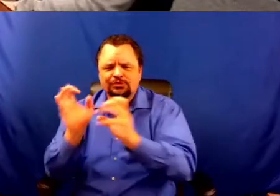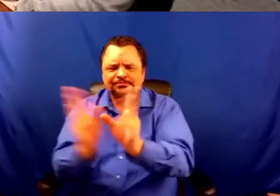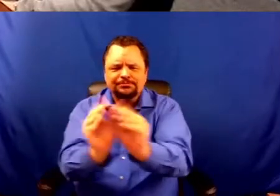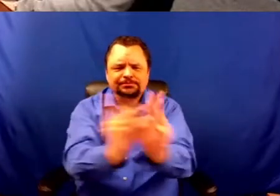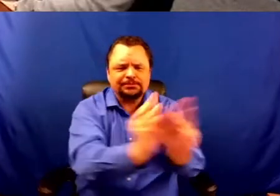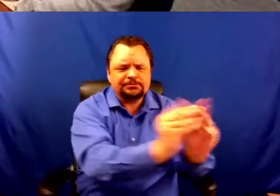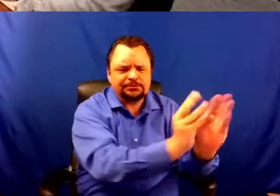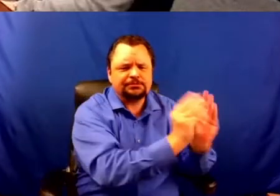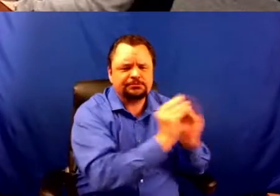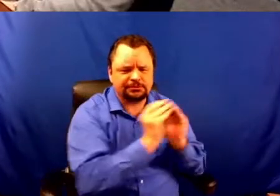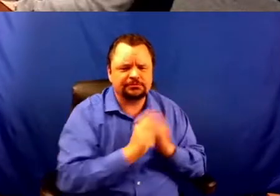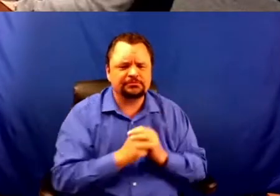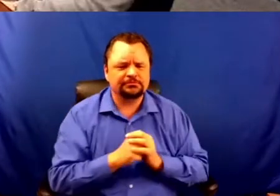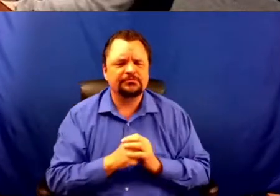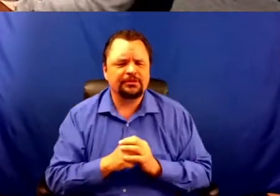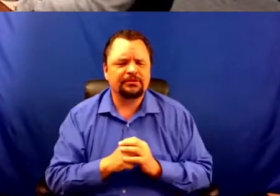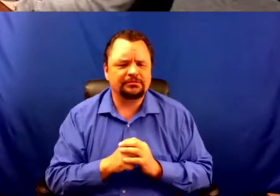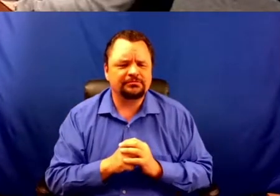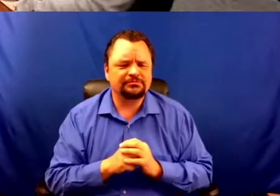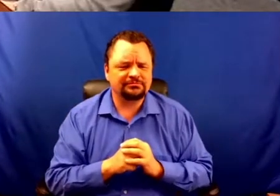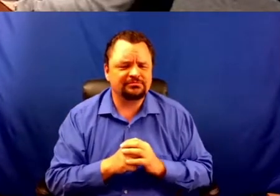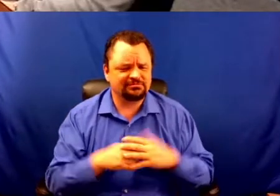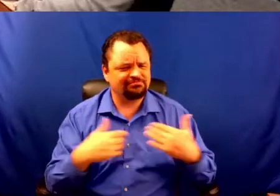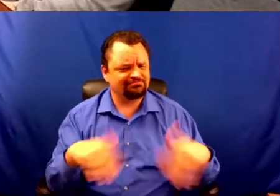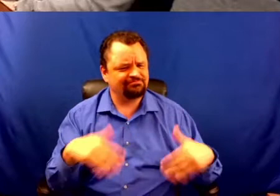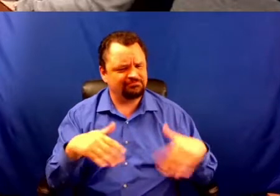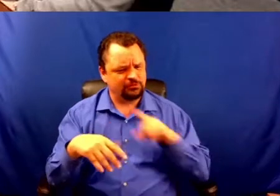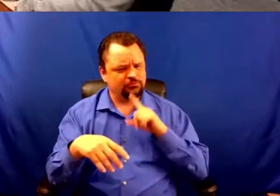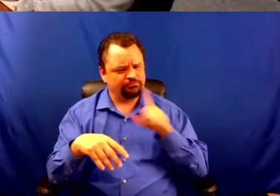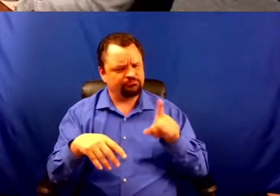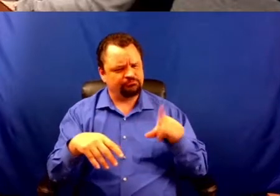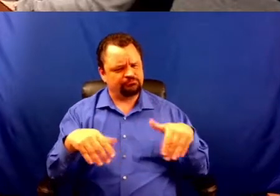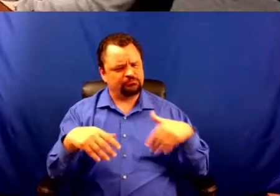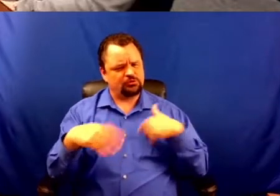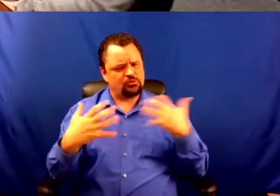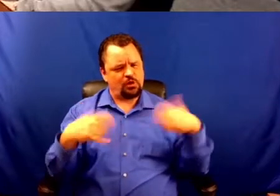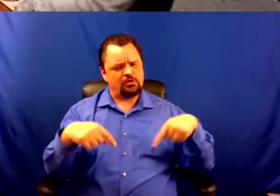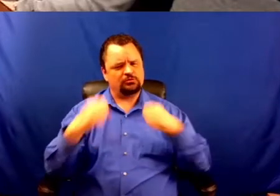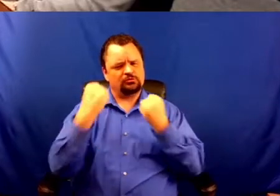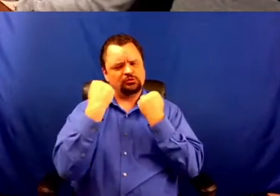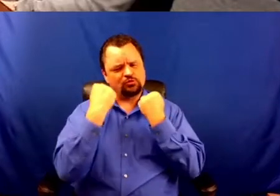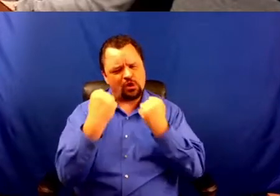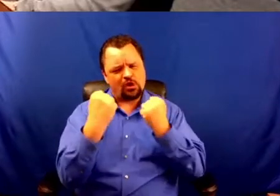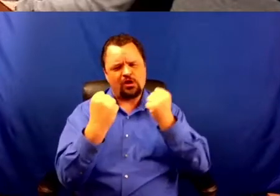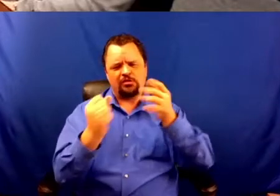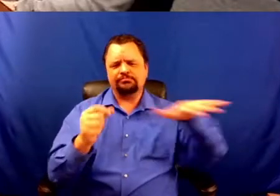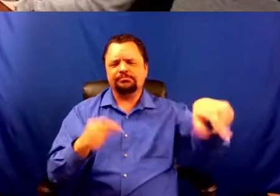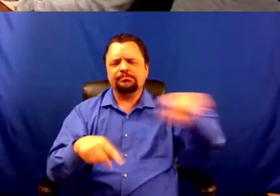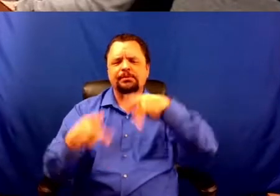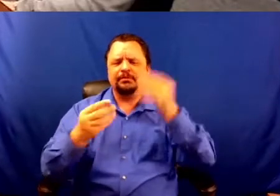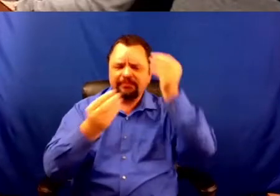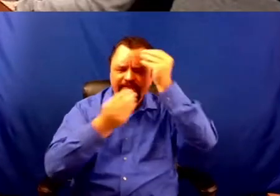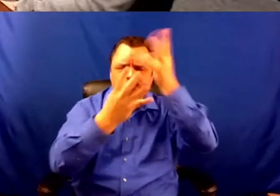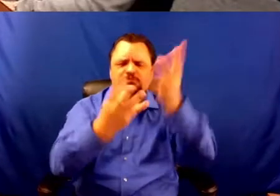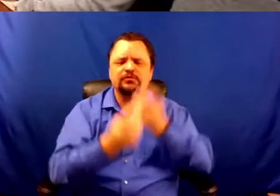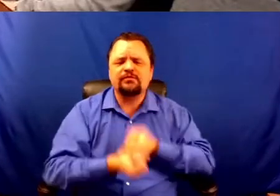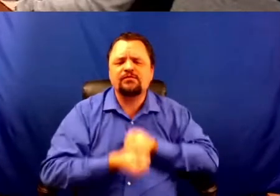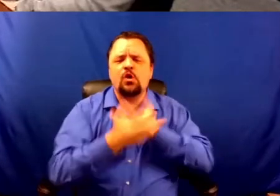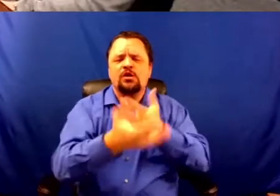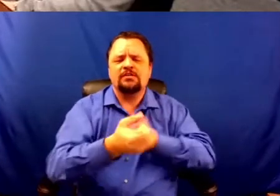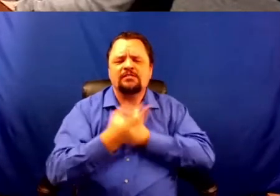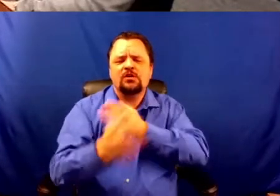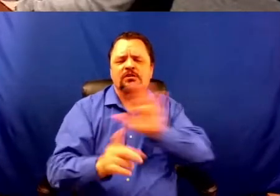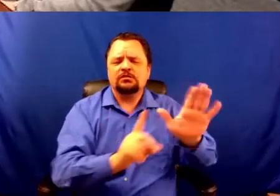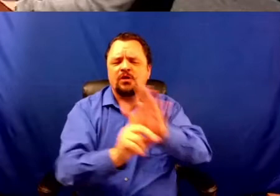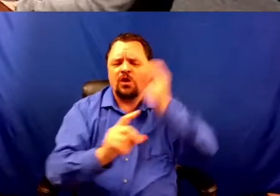voice their opinions strongly to us. And I pointed out that, all along what your county